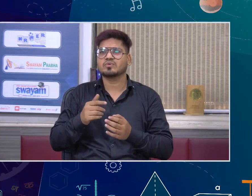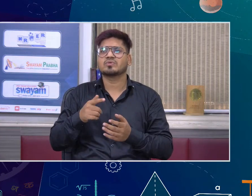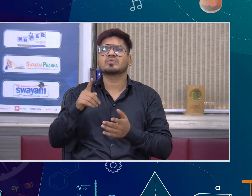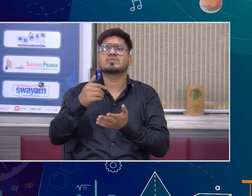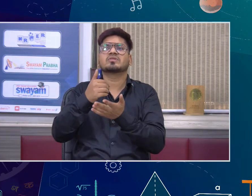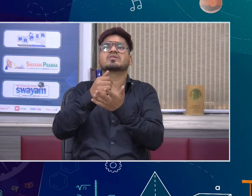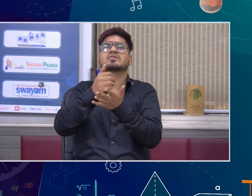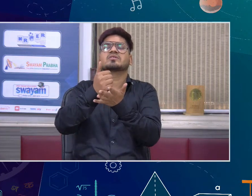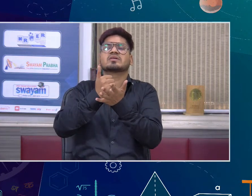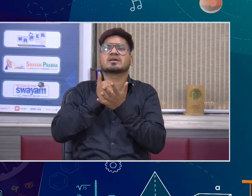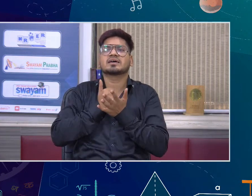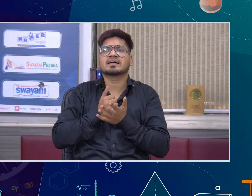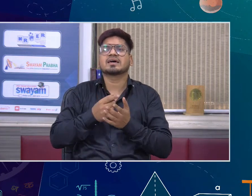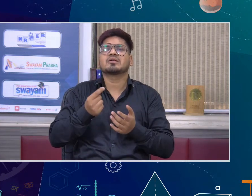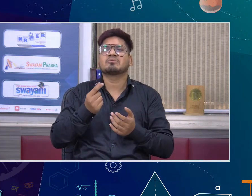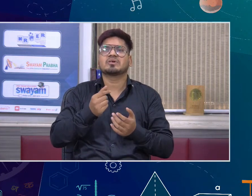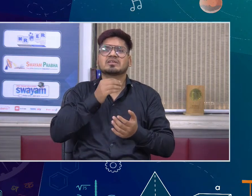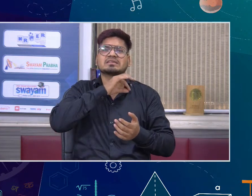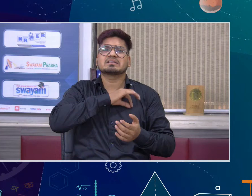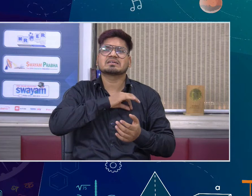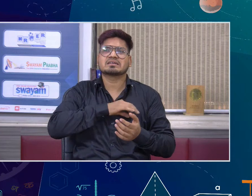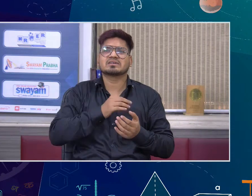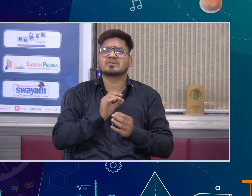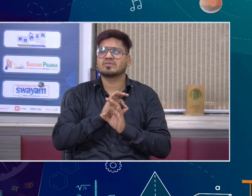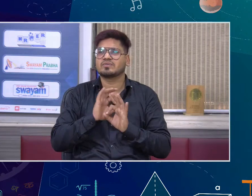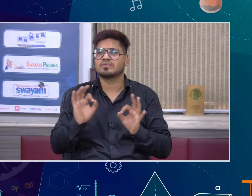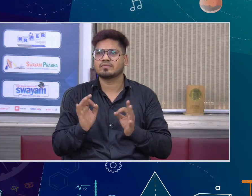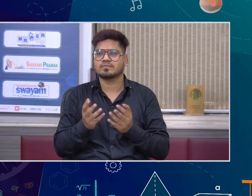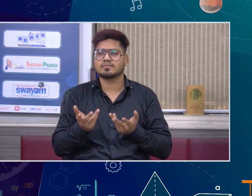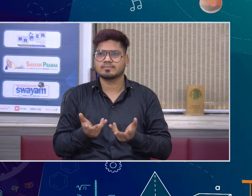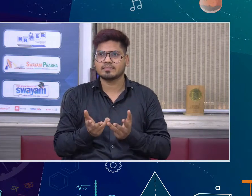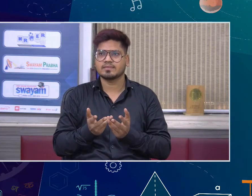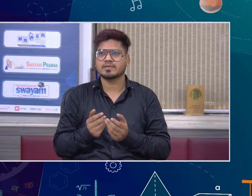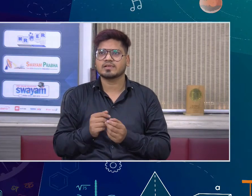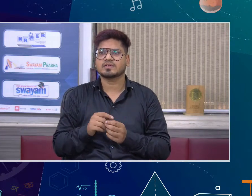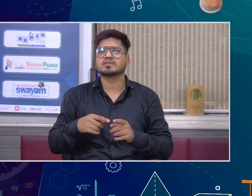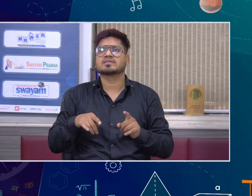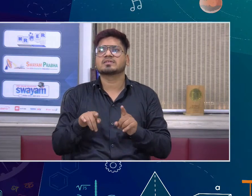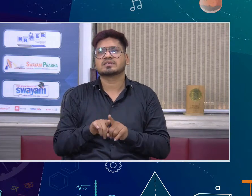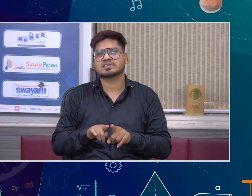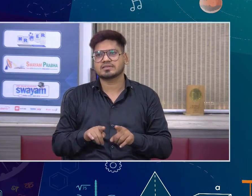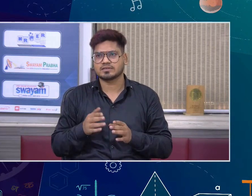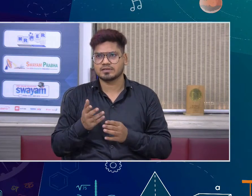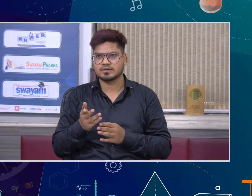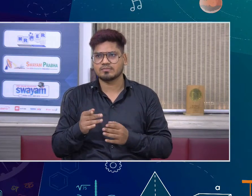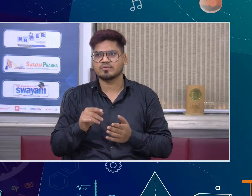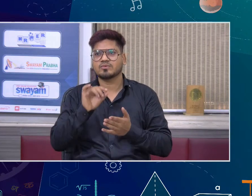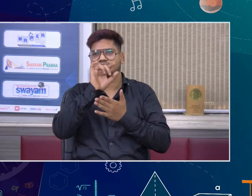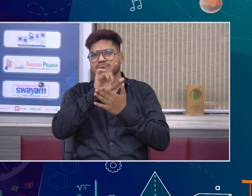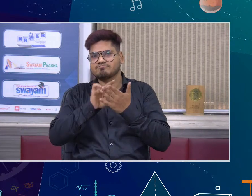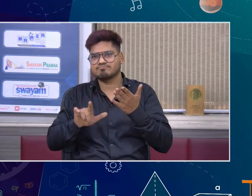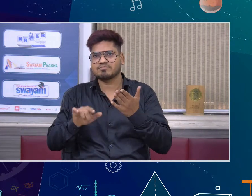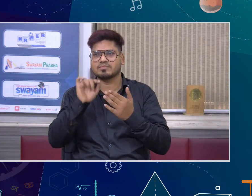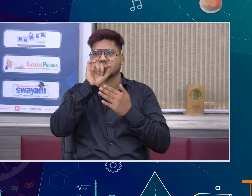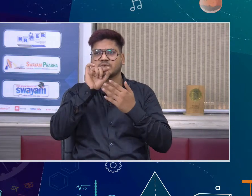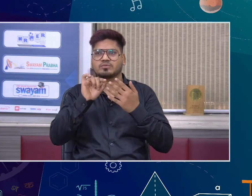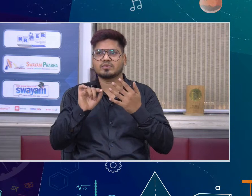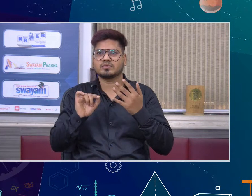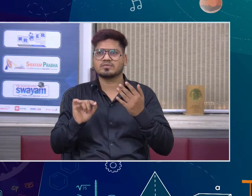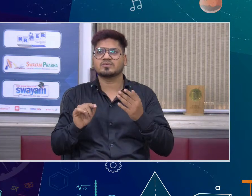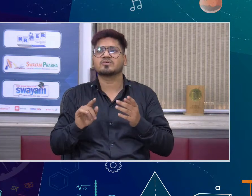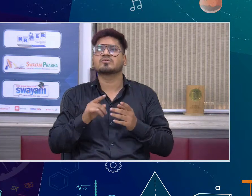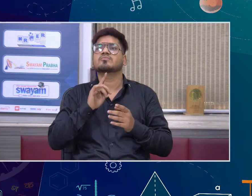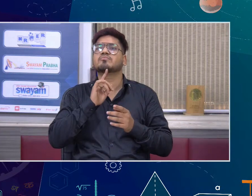I need the money. So give me more to me, like that. And he's mentioned there. Don't send the